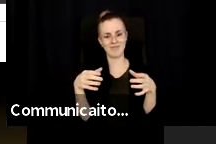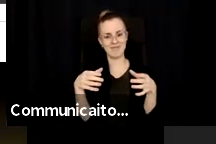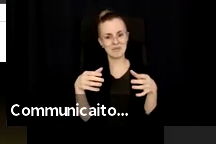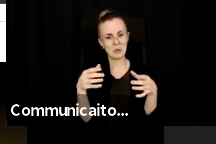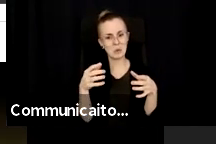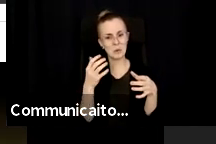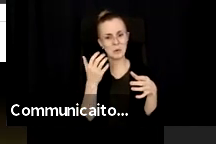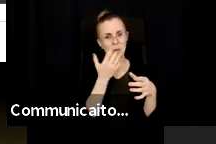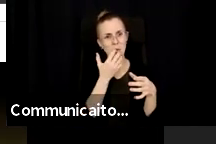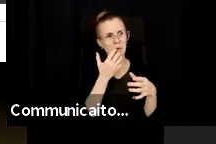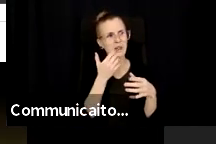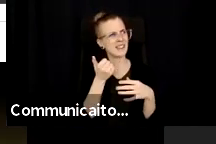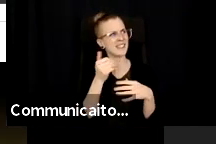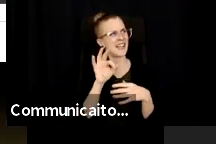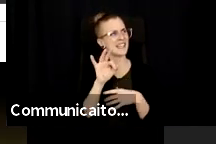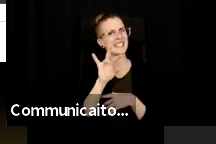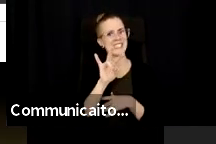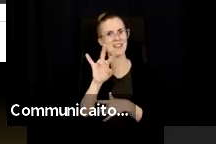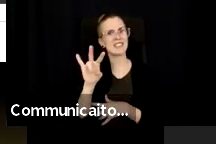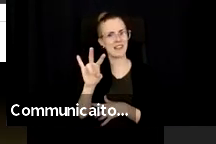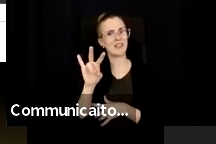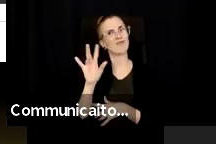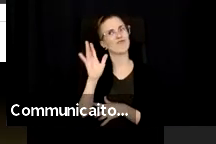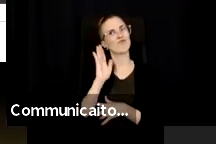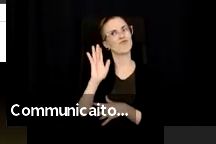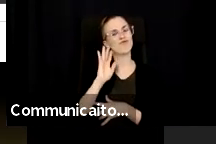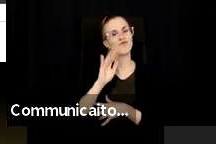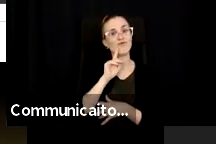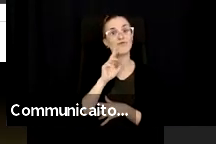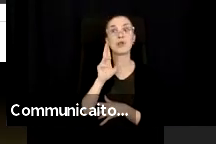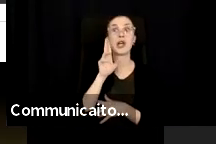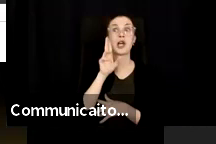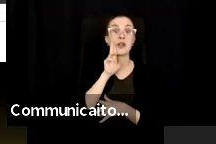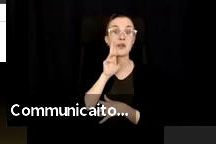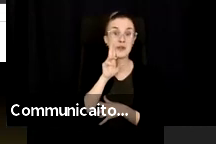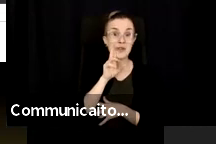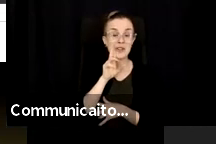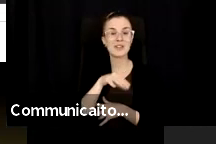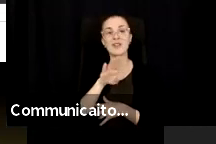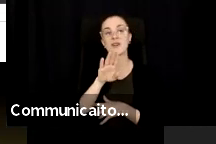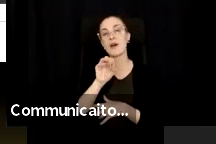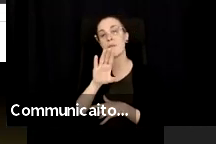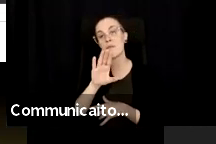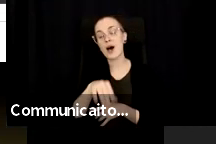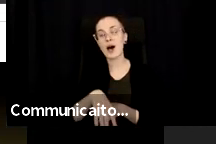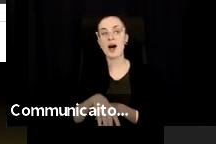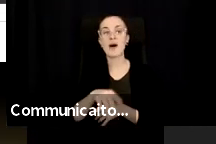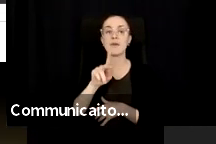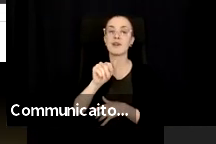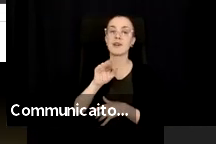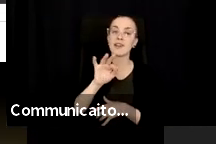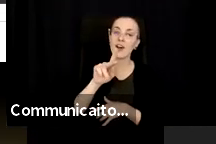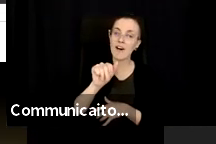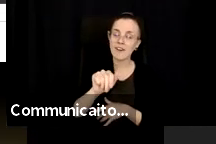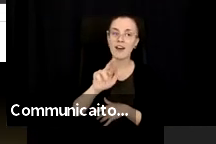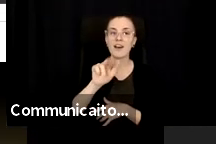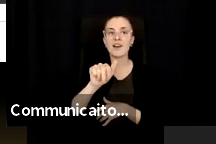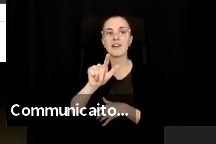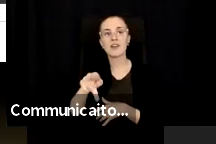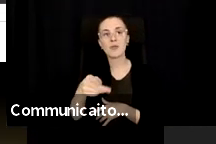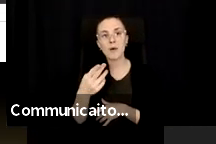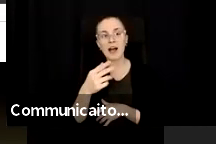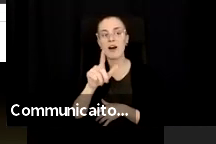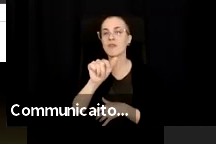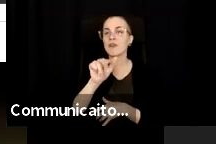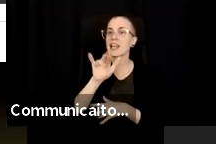1977 in Houston, Bob Kafka, Bob Geyer, Pat Pound, Ralph White, Larry